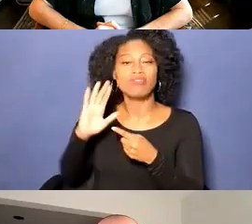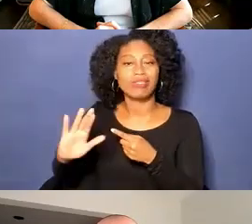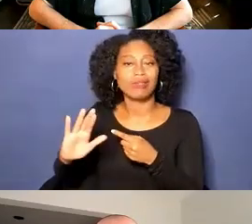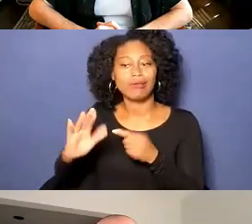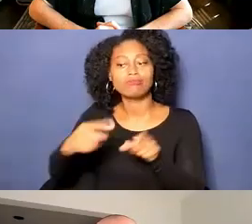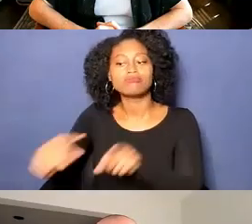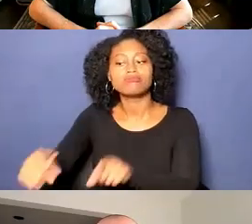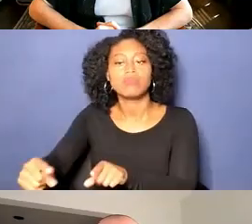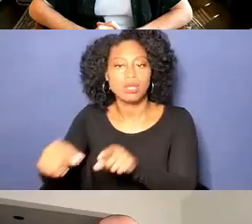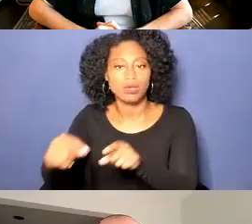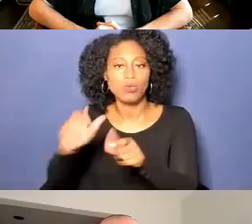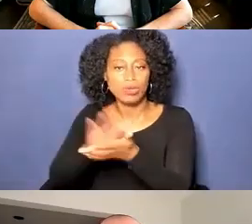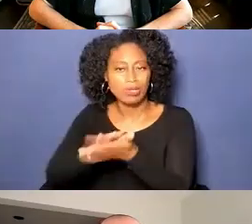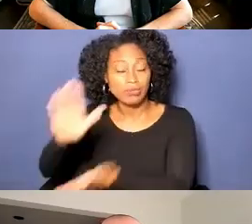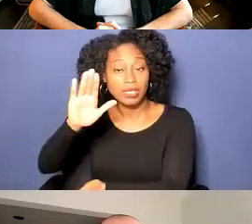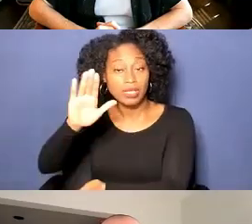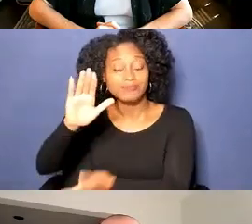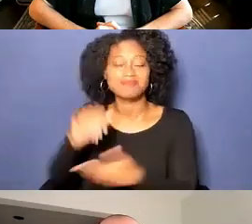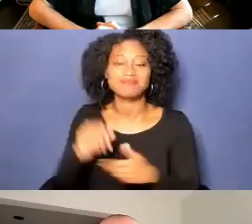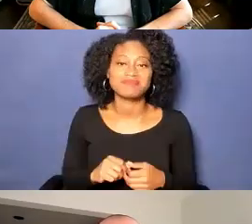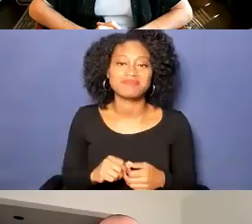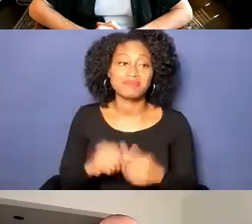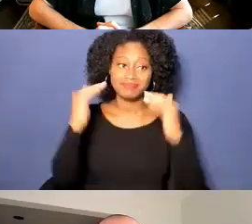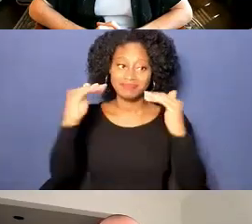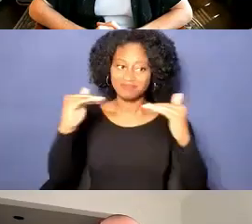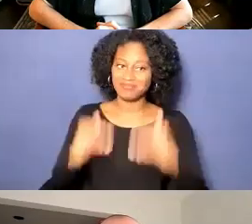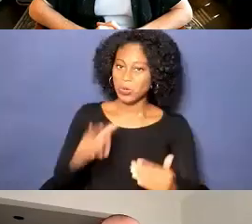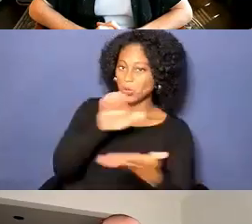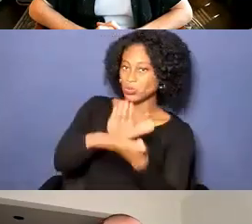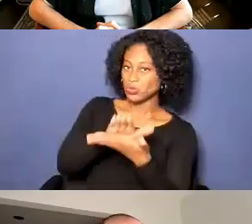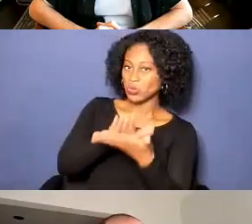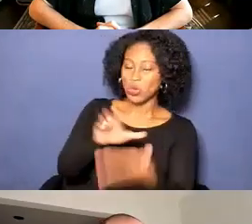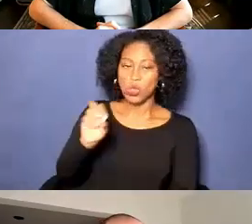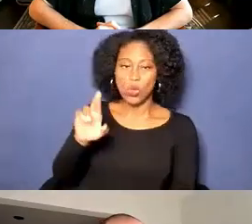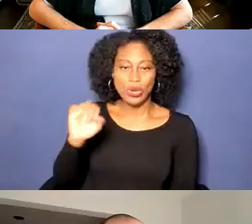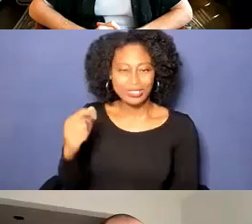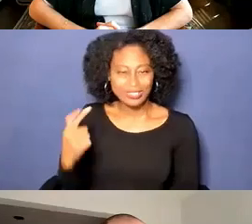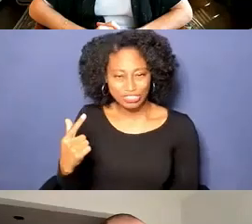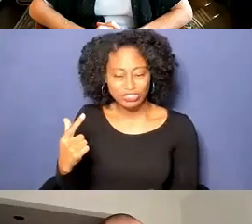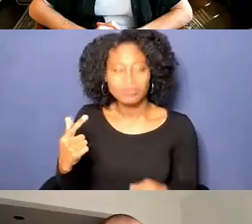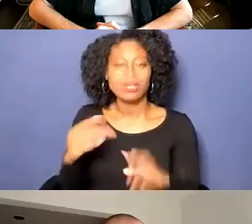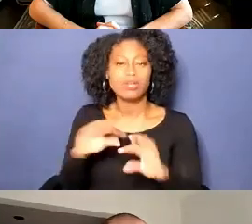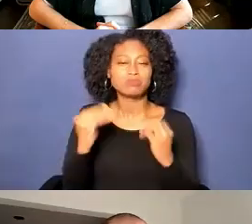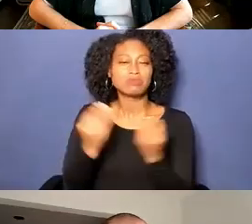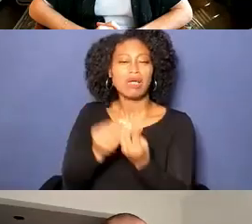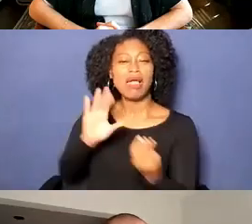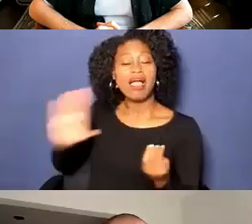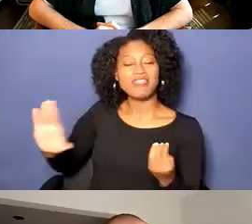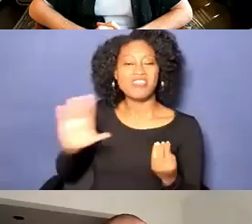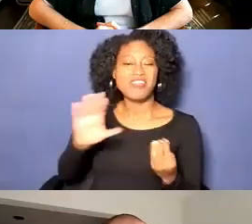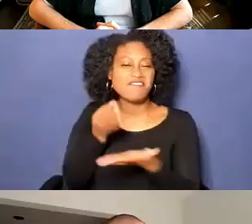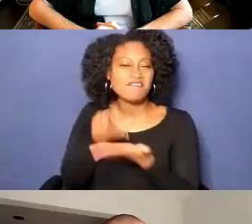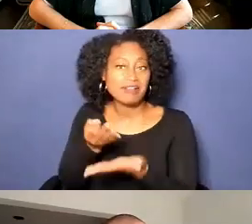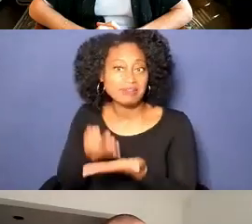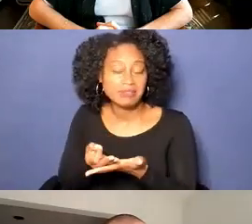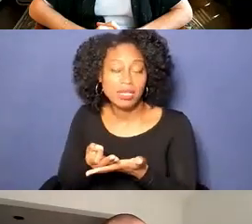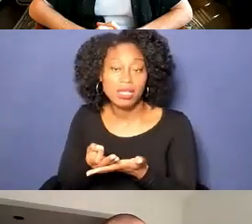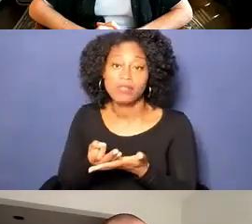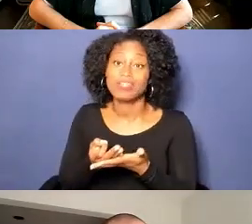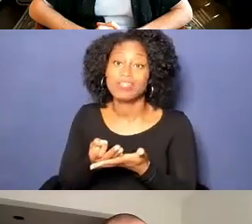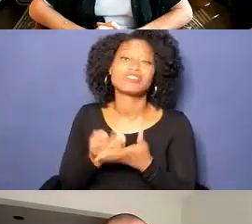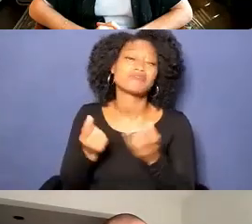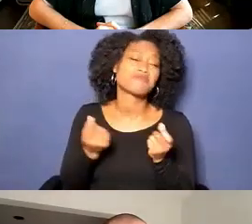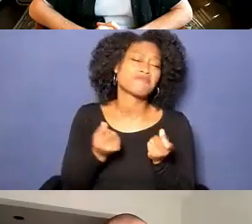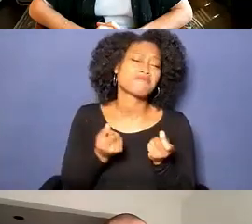about school organization and finance. And these are things that there are hosts of data sets